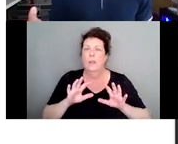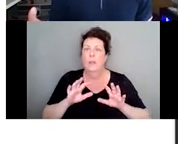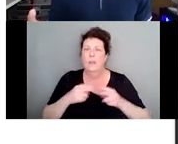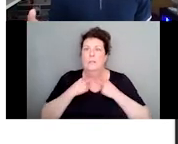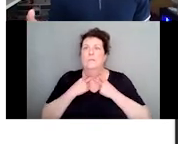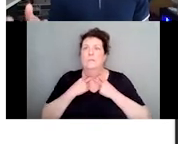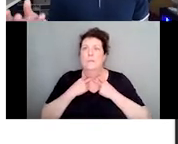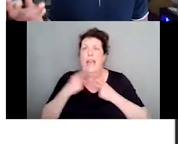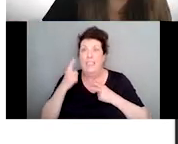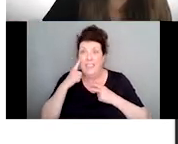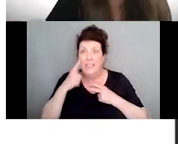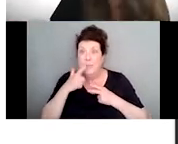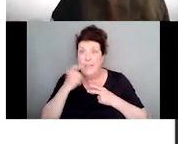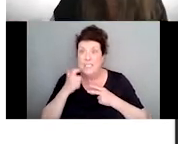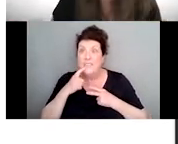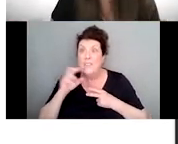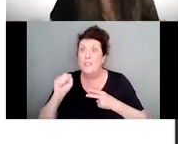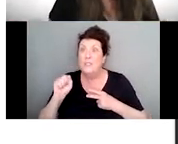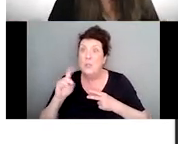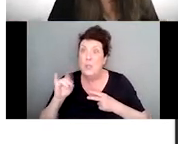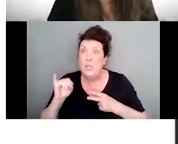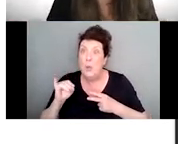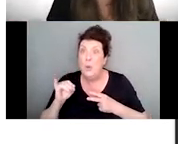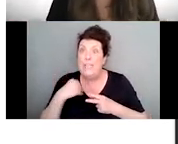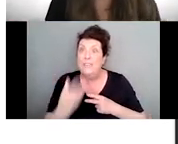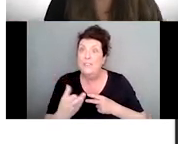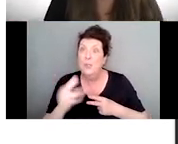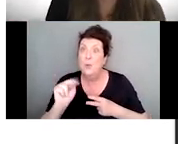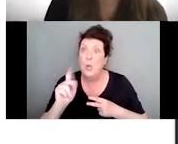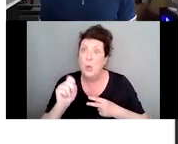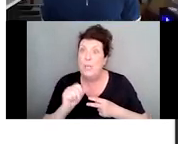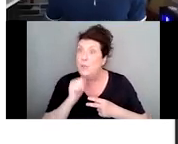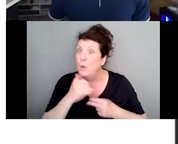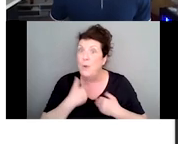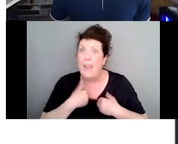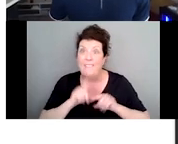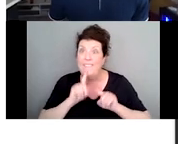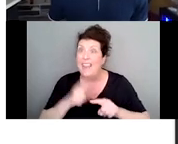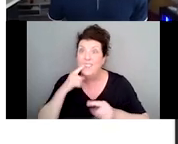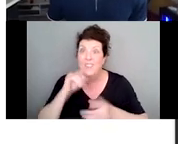answer for it, it's like, some, you know, let me get back to you on that.